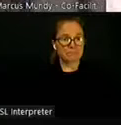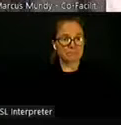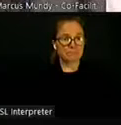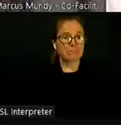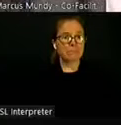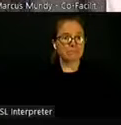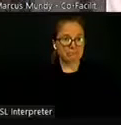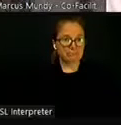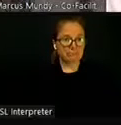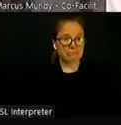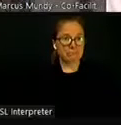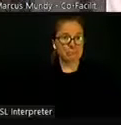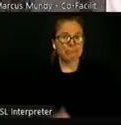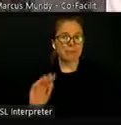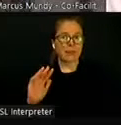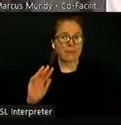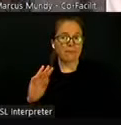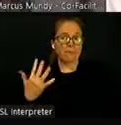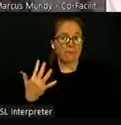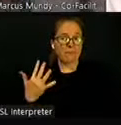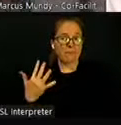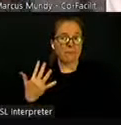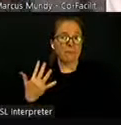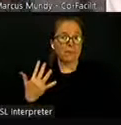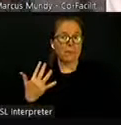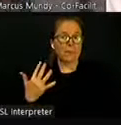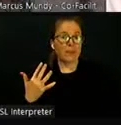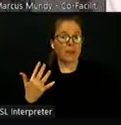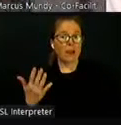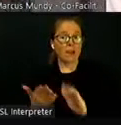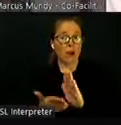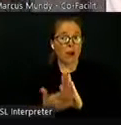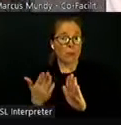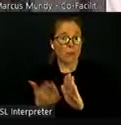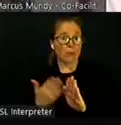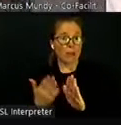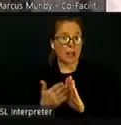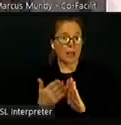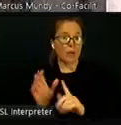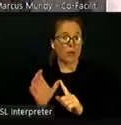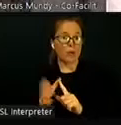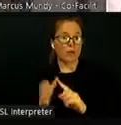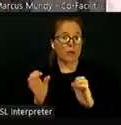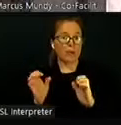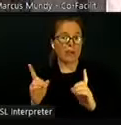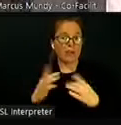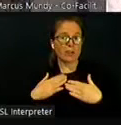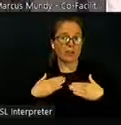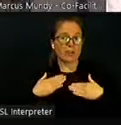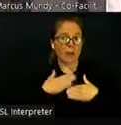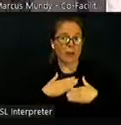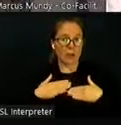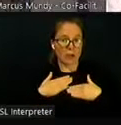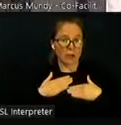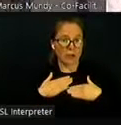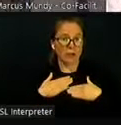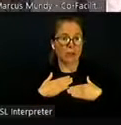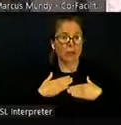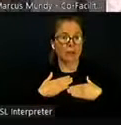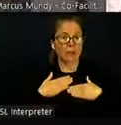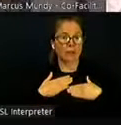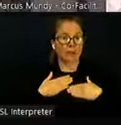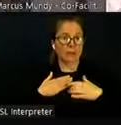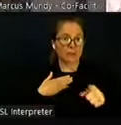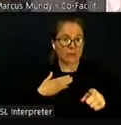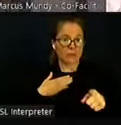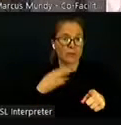And the fifth of our operating functional area is cultural education and recreation. So starting with, this is